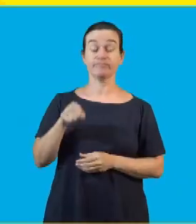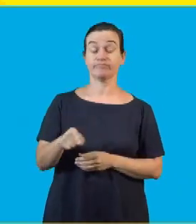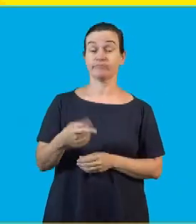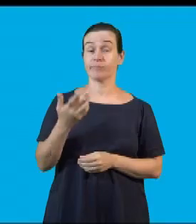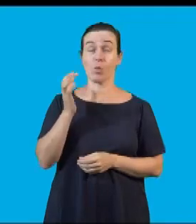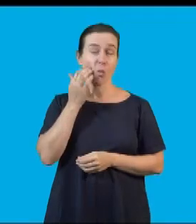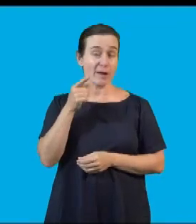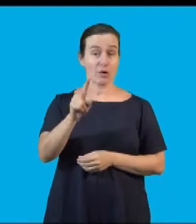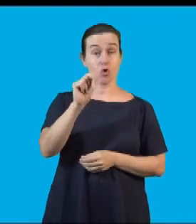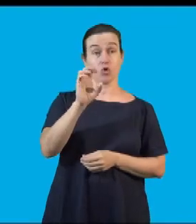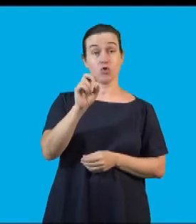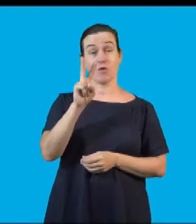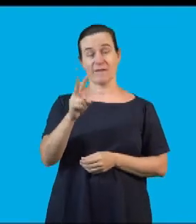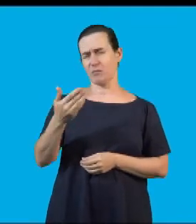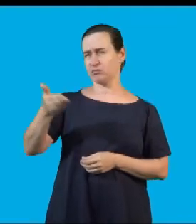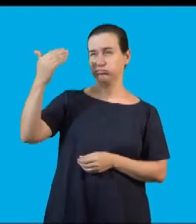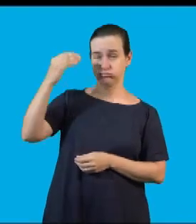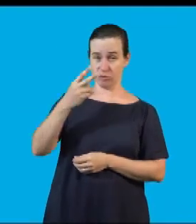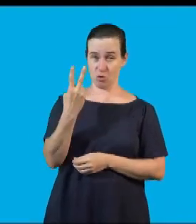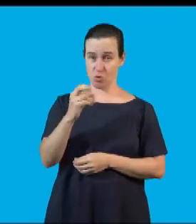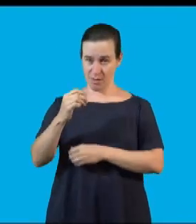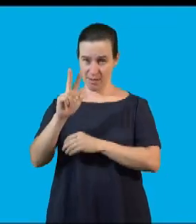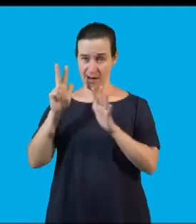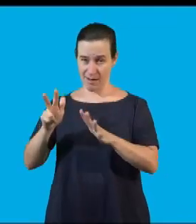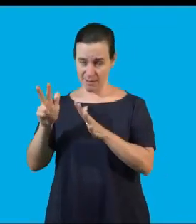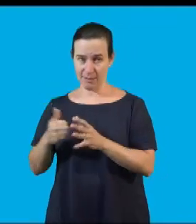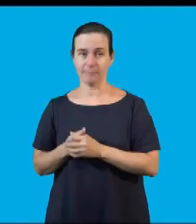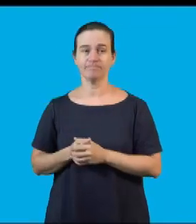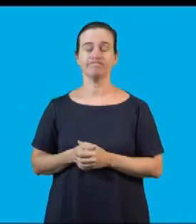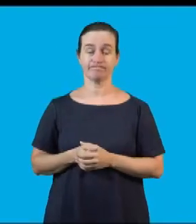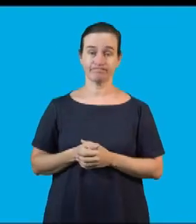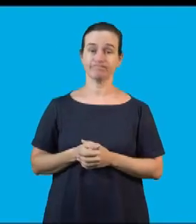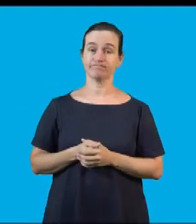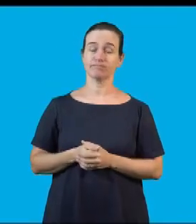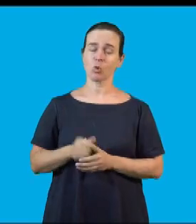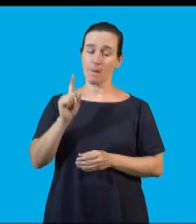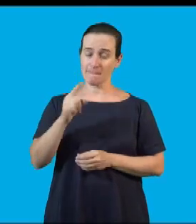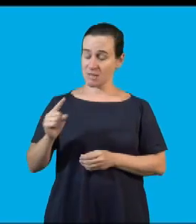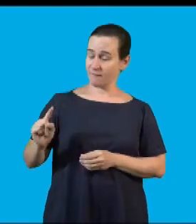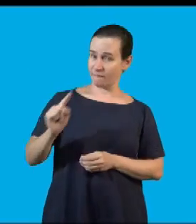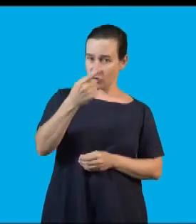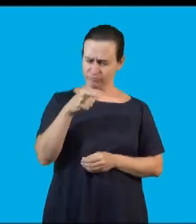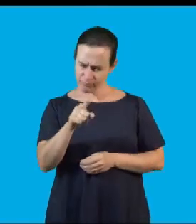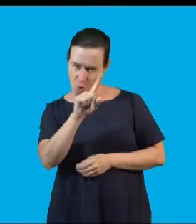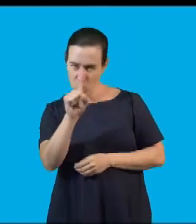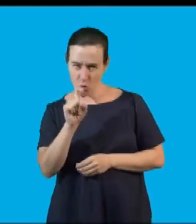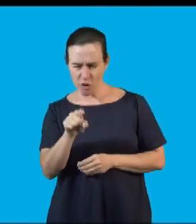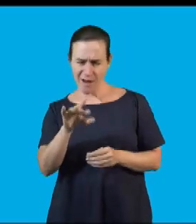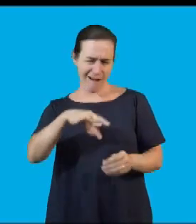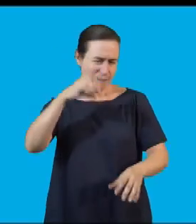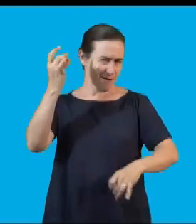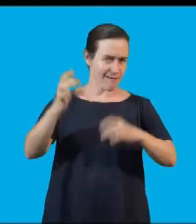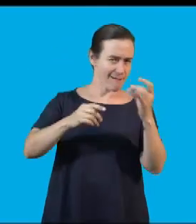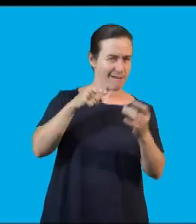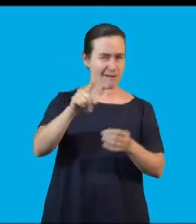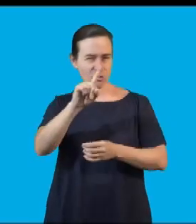from November 2018 and it was question 3.1. Remember to unpack the question and identify